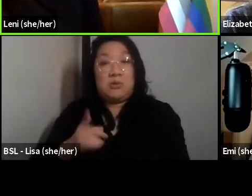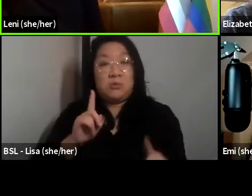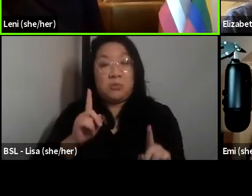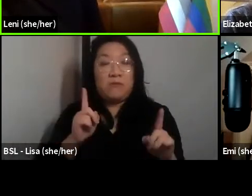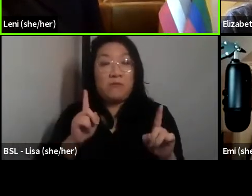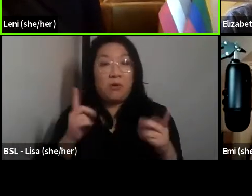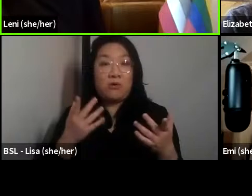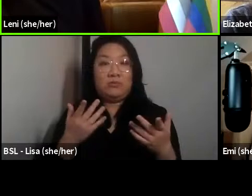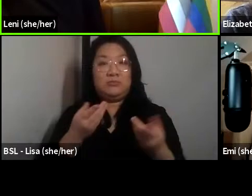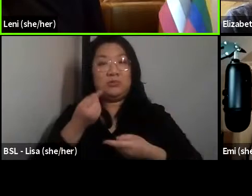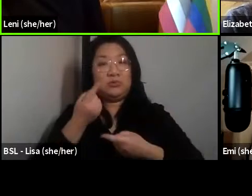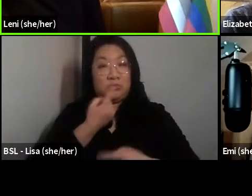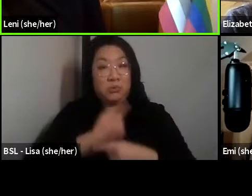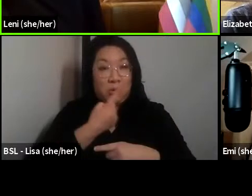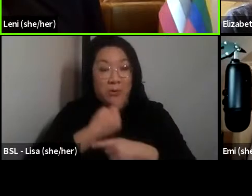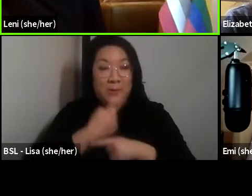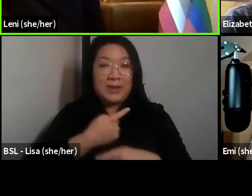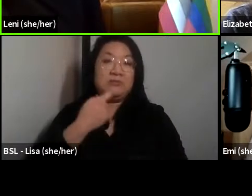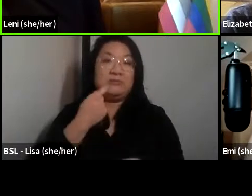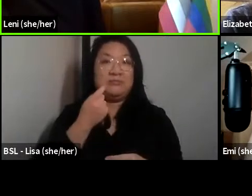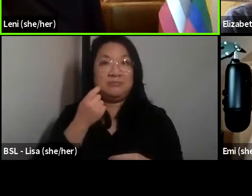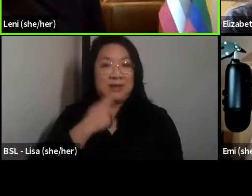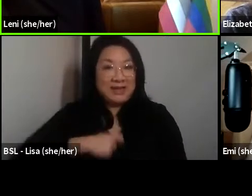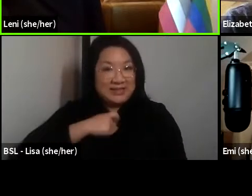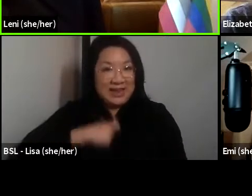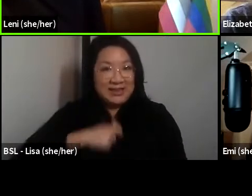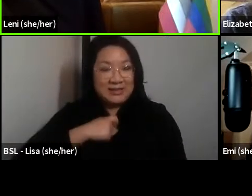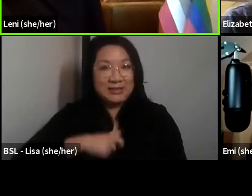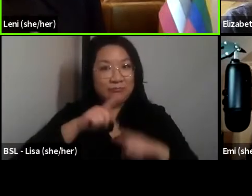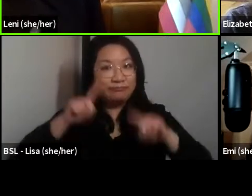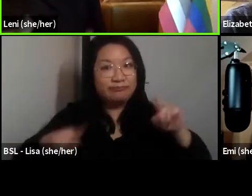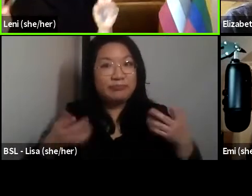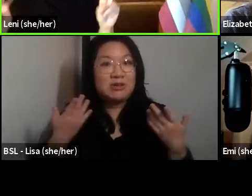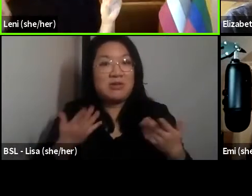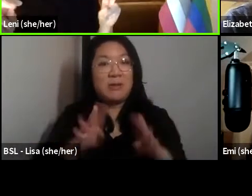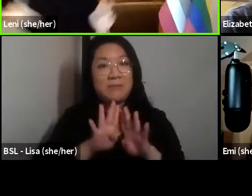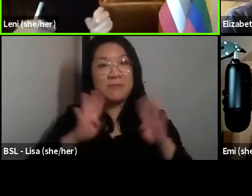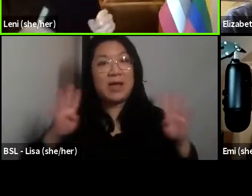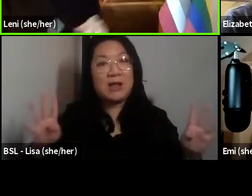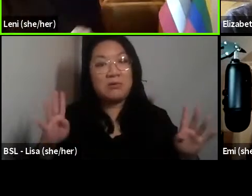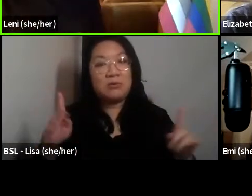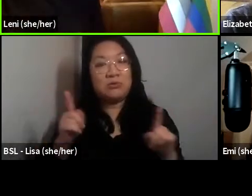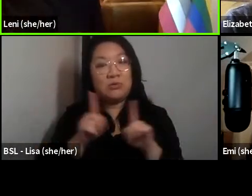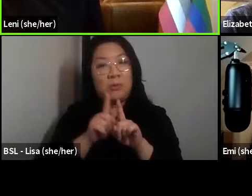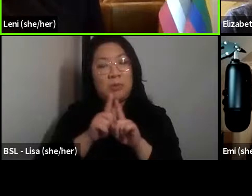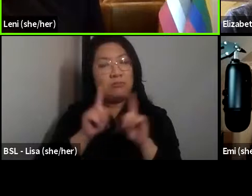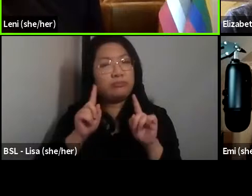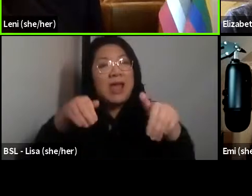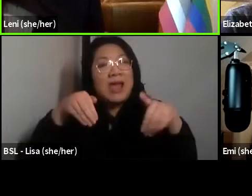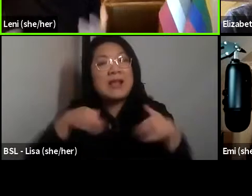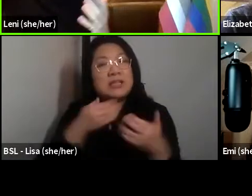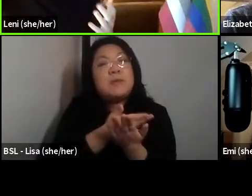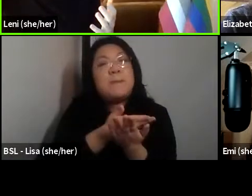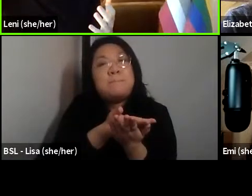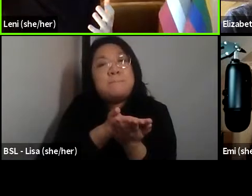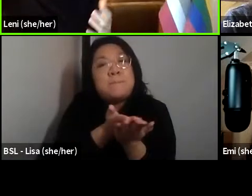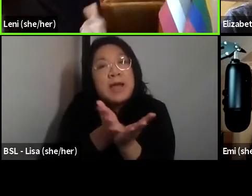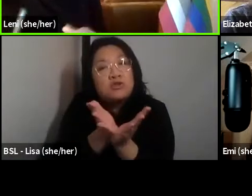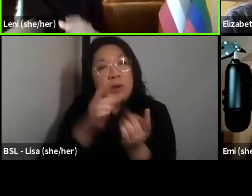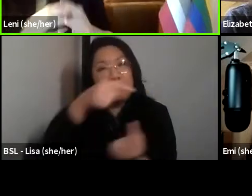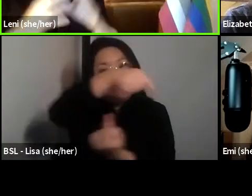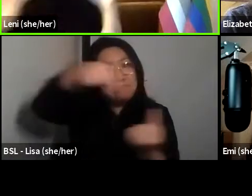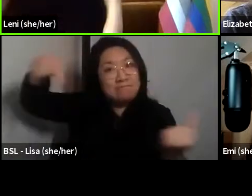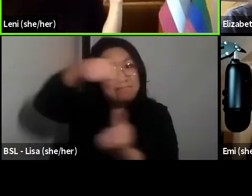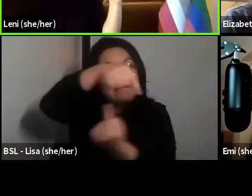aromantic identities. For the majority of this panel, we're going to refer to that as ace spectrum identities, but I do want to